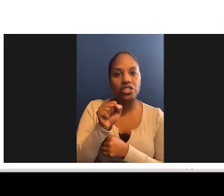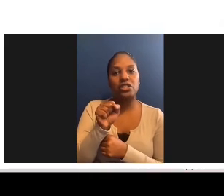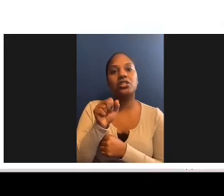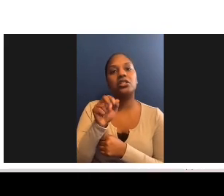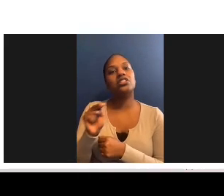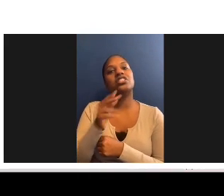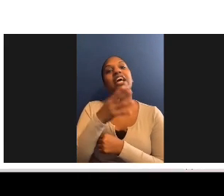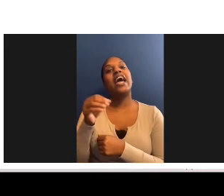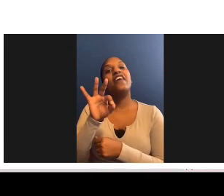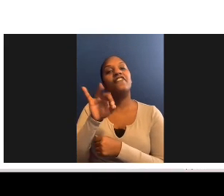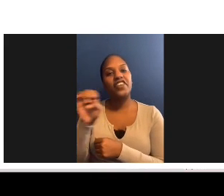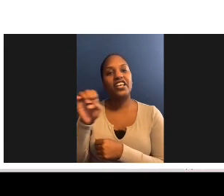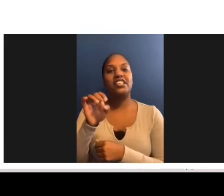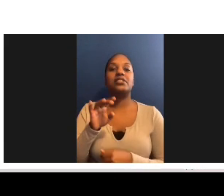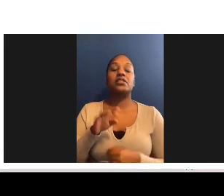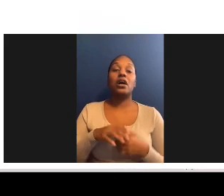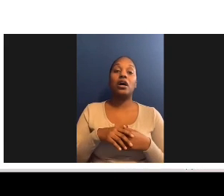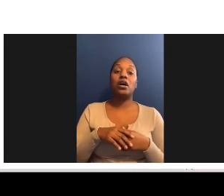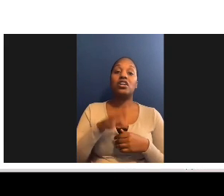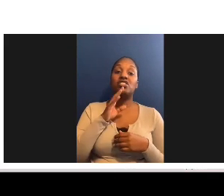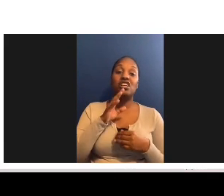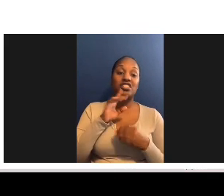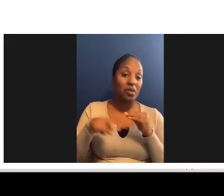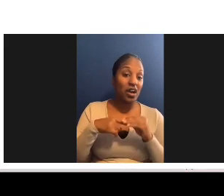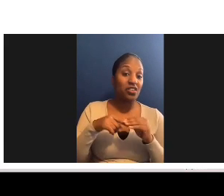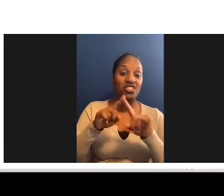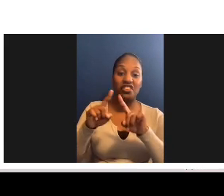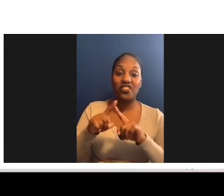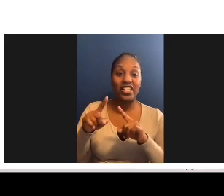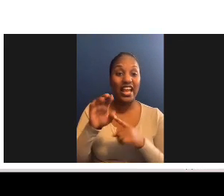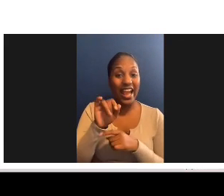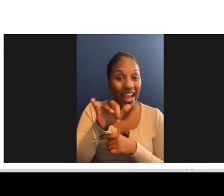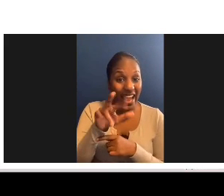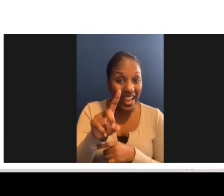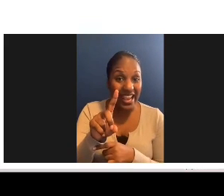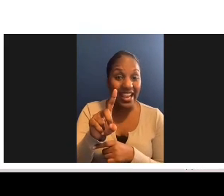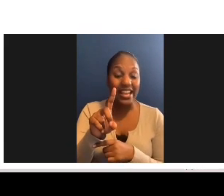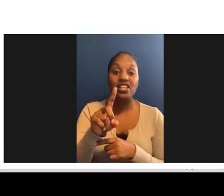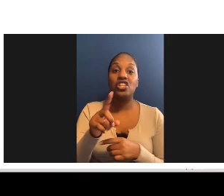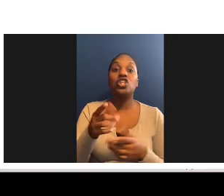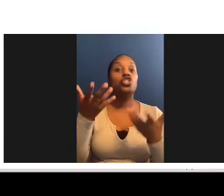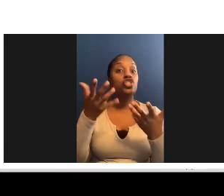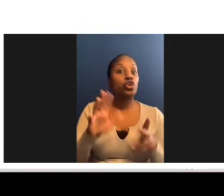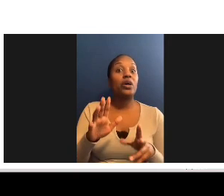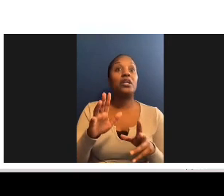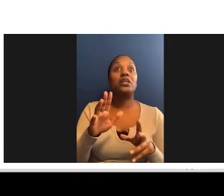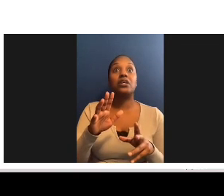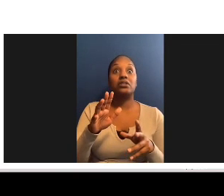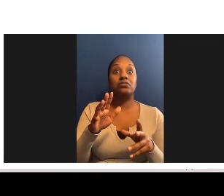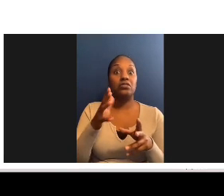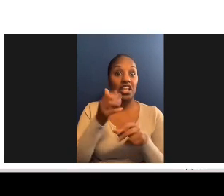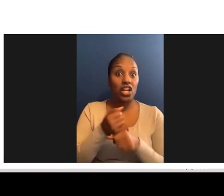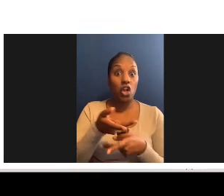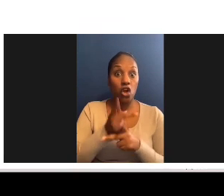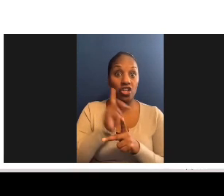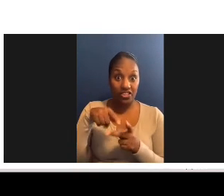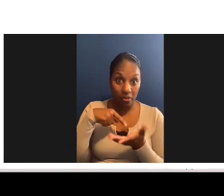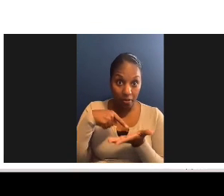It talks about the types of aid. We have to make sure our students know that, they don't want to take out loans. They have to pay those back. So they definitely want to